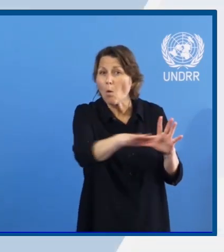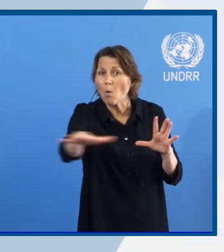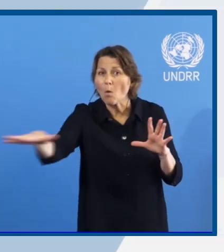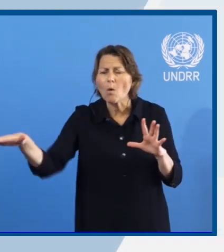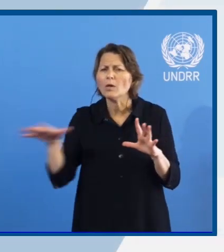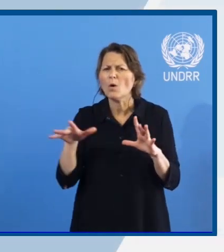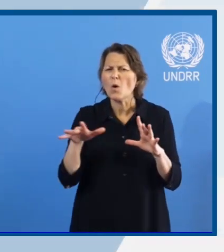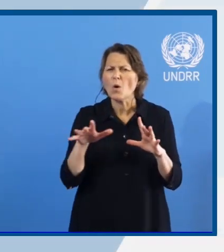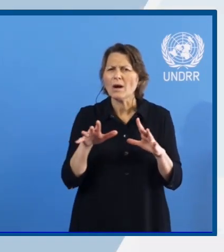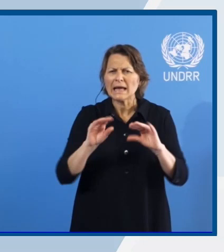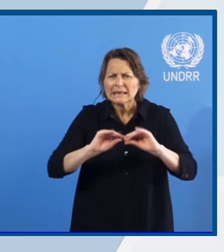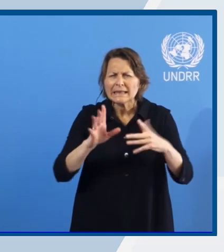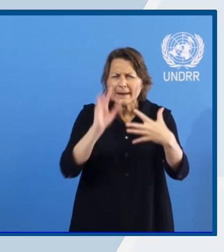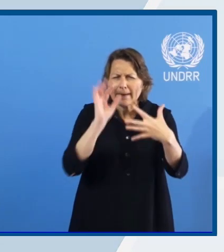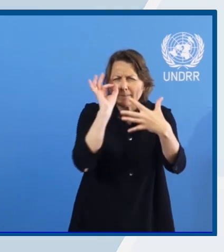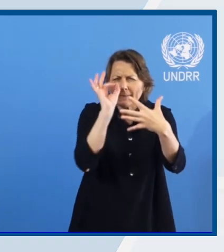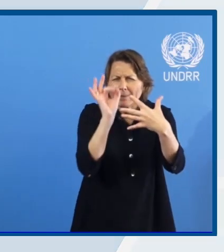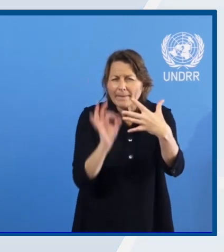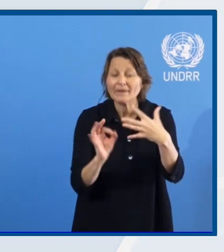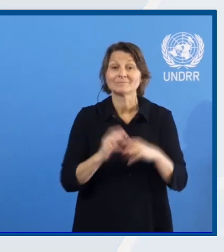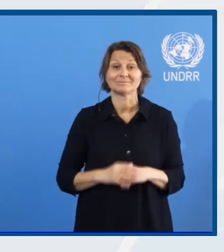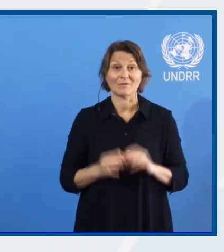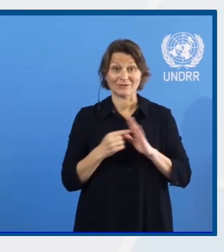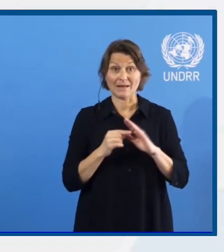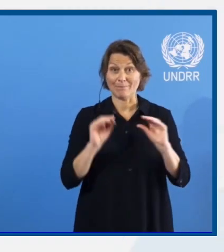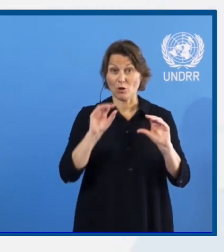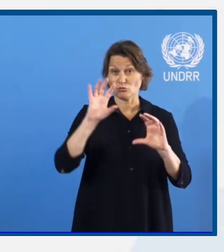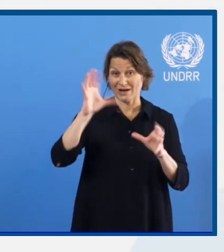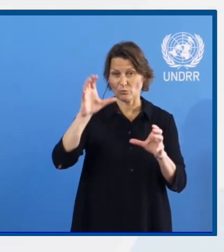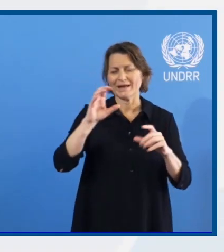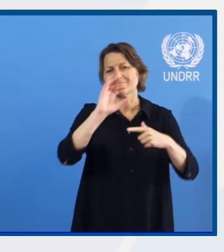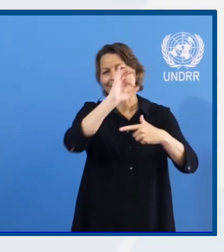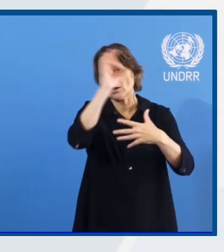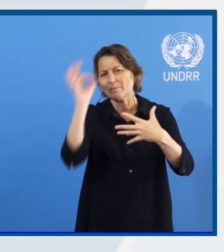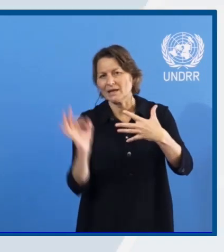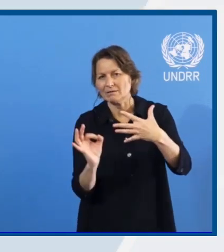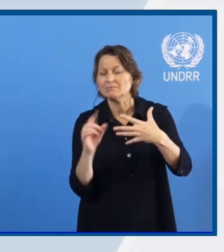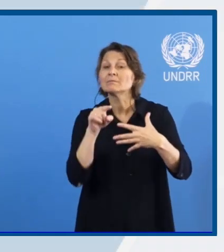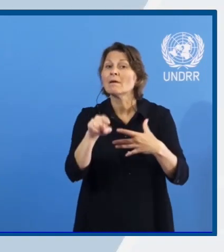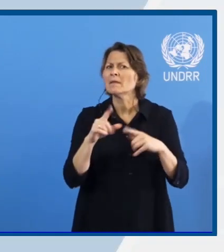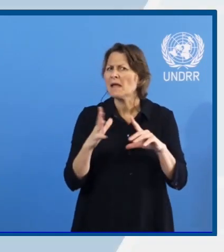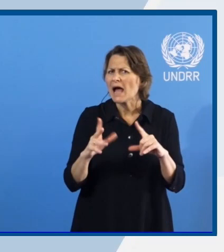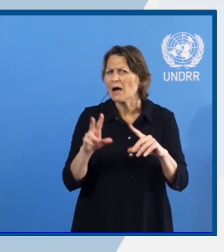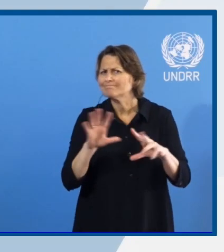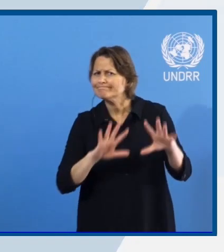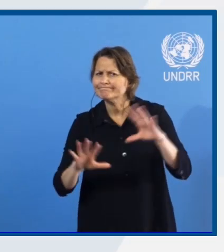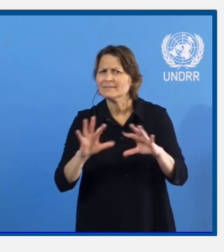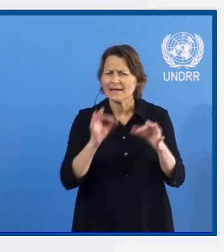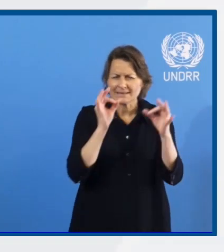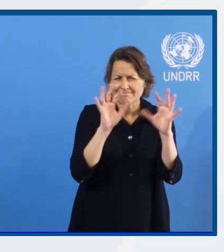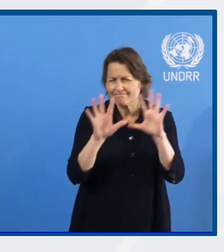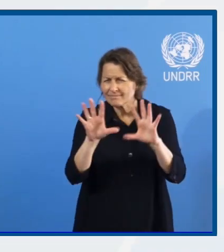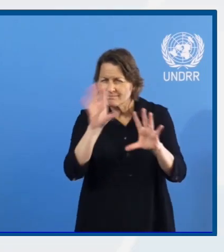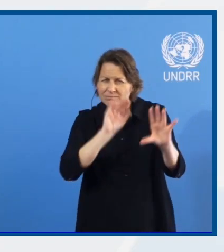SIDS, some countries may possess the information required to support data-driven risk assessment and guide the investment